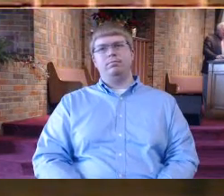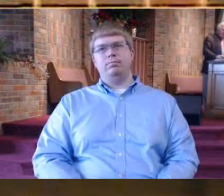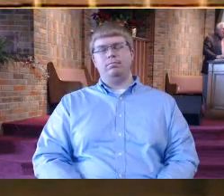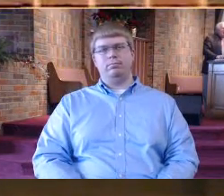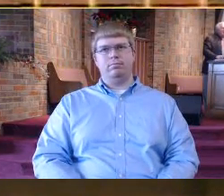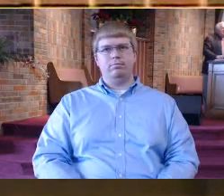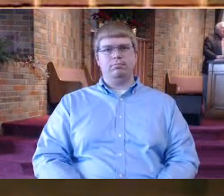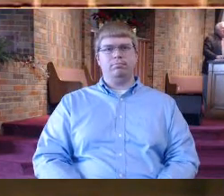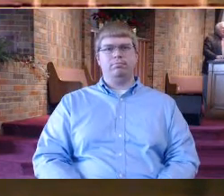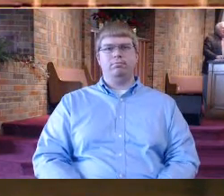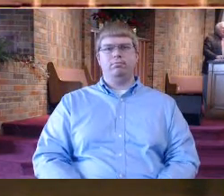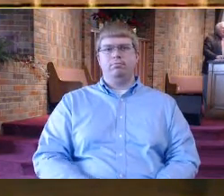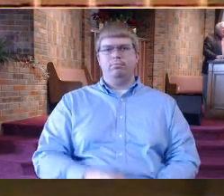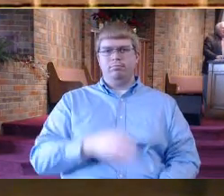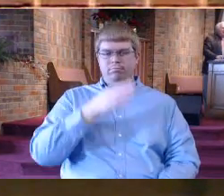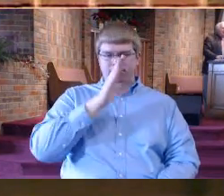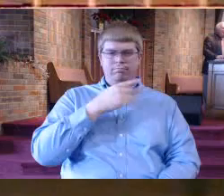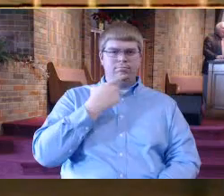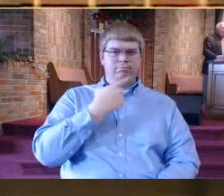God said.